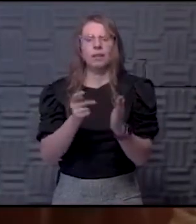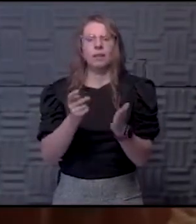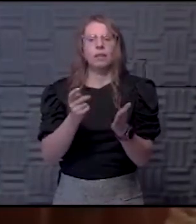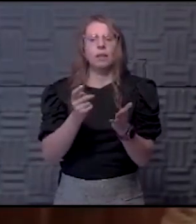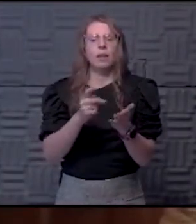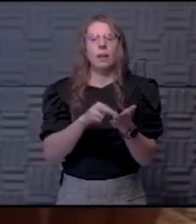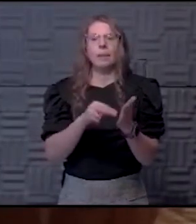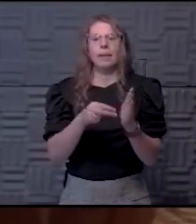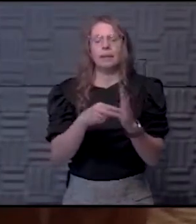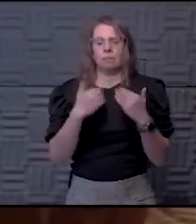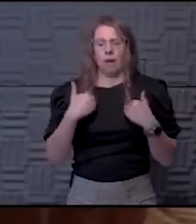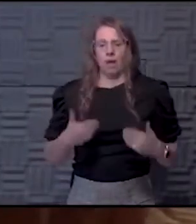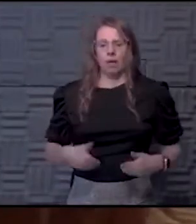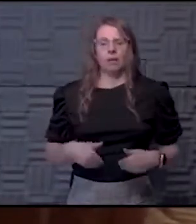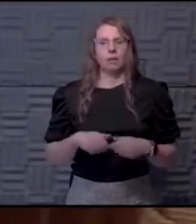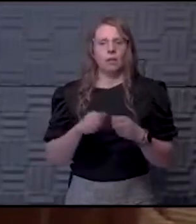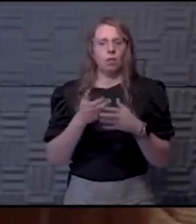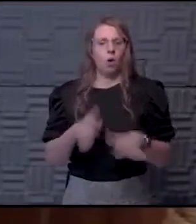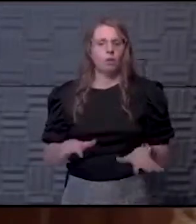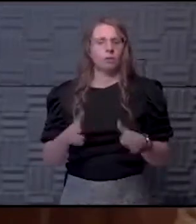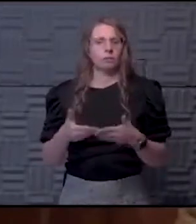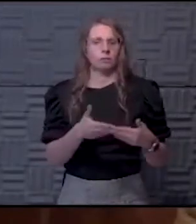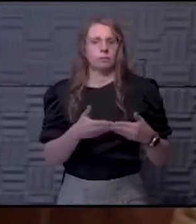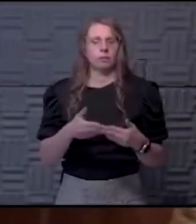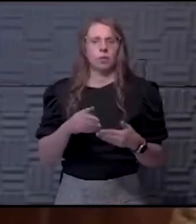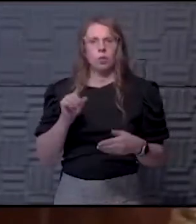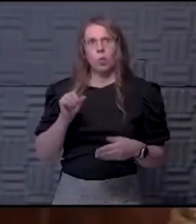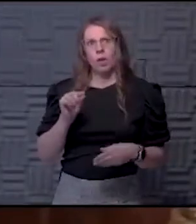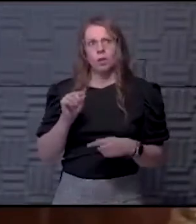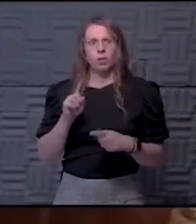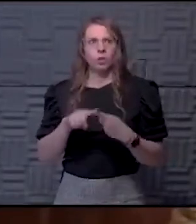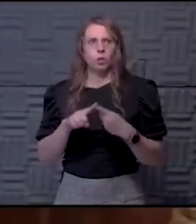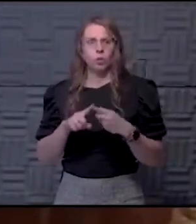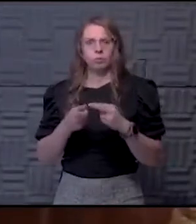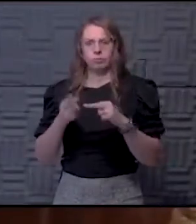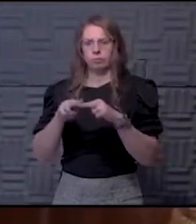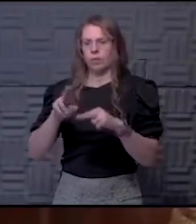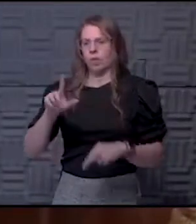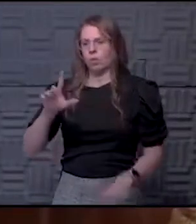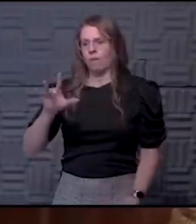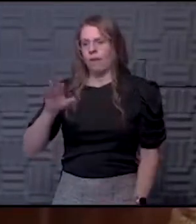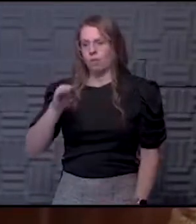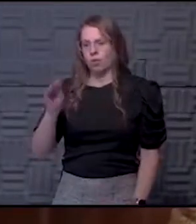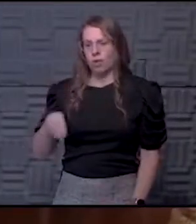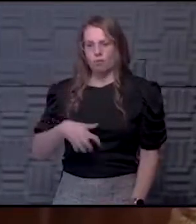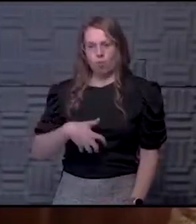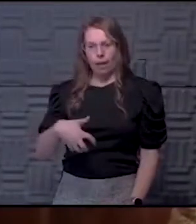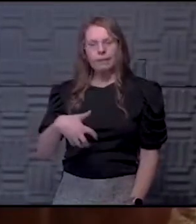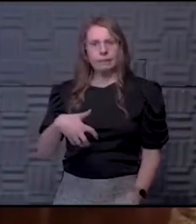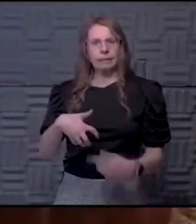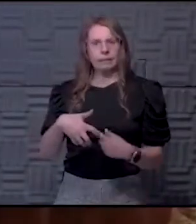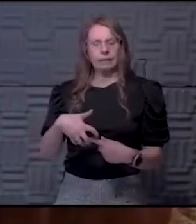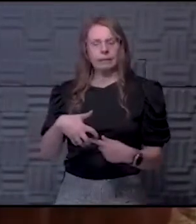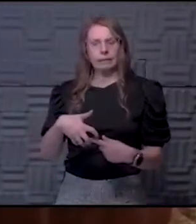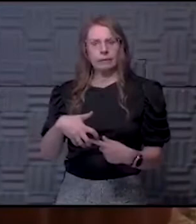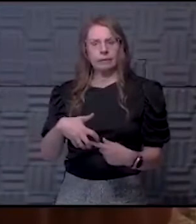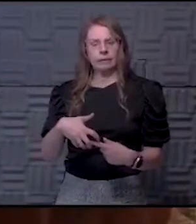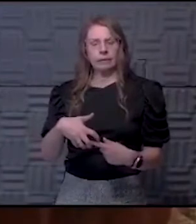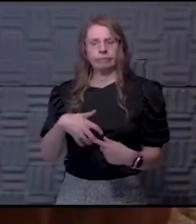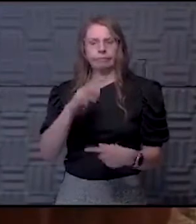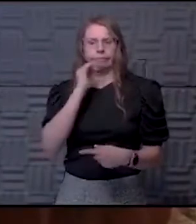miscarriage. In the United States, about 20 to as high as 25% of pregnancies end